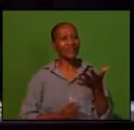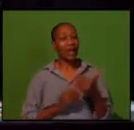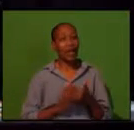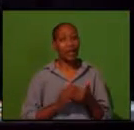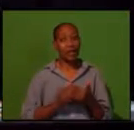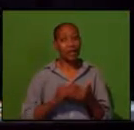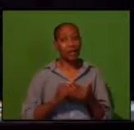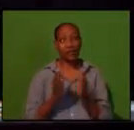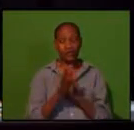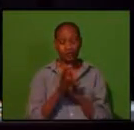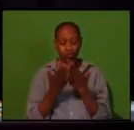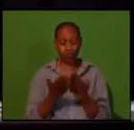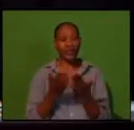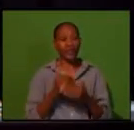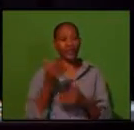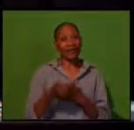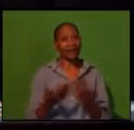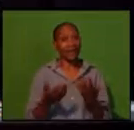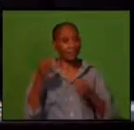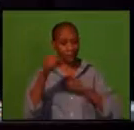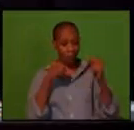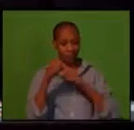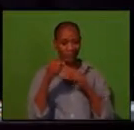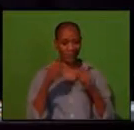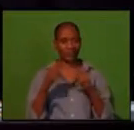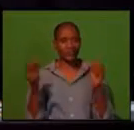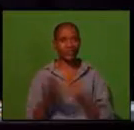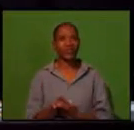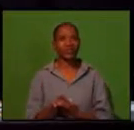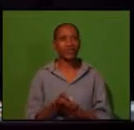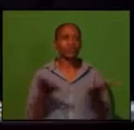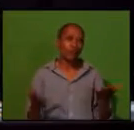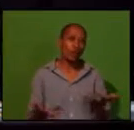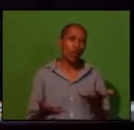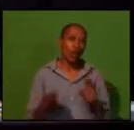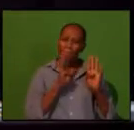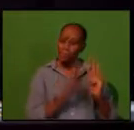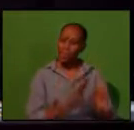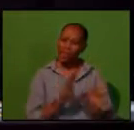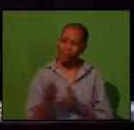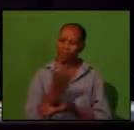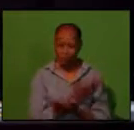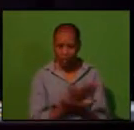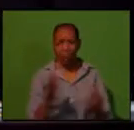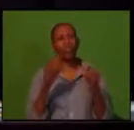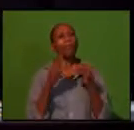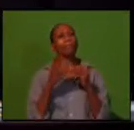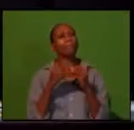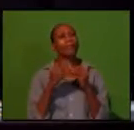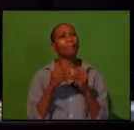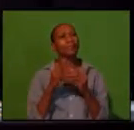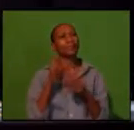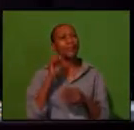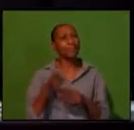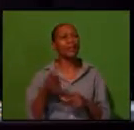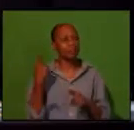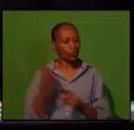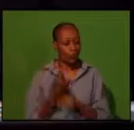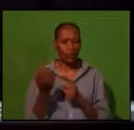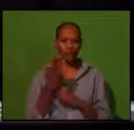incident. The way parties manage their members and set values and codes of behavior will inevitably be reflected in members' conduct